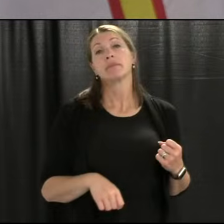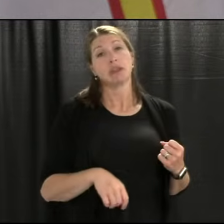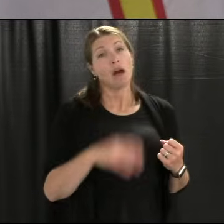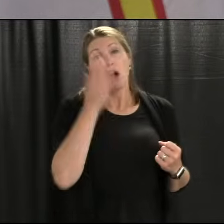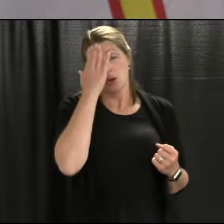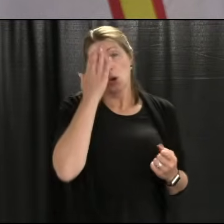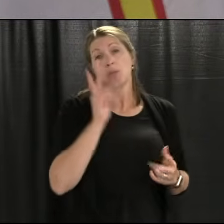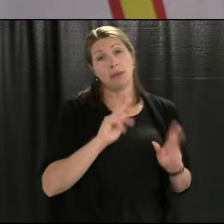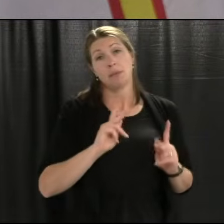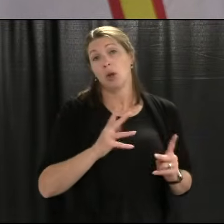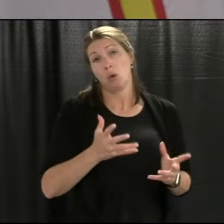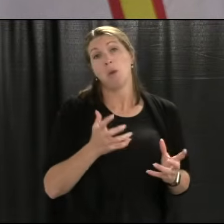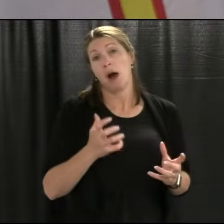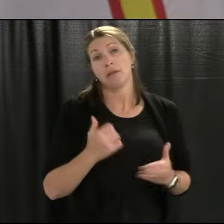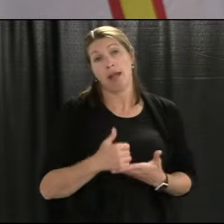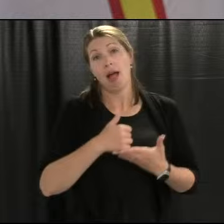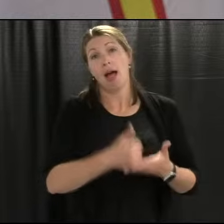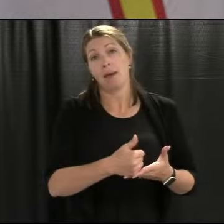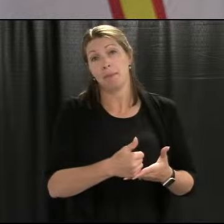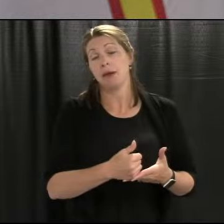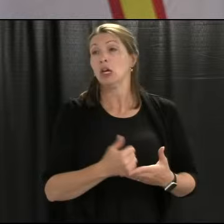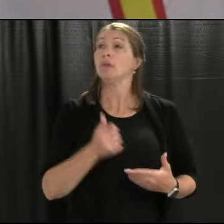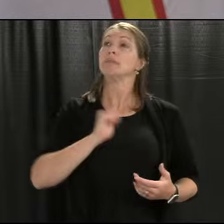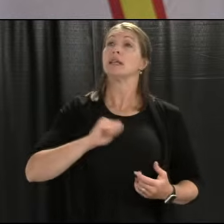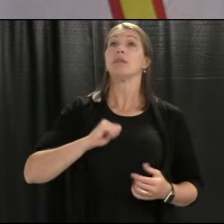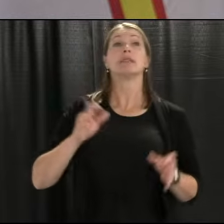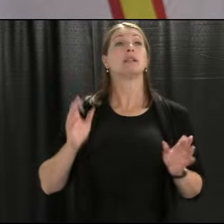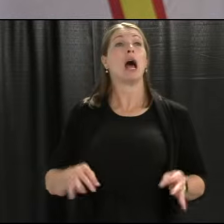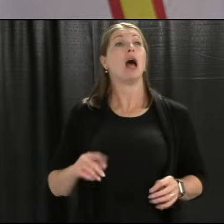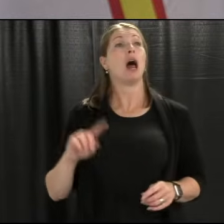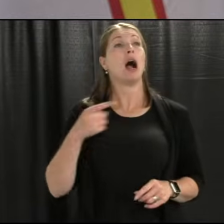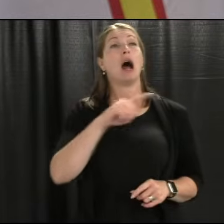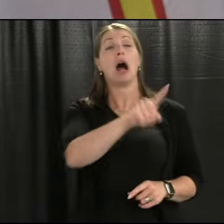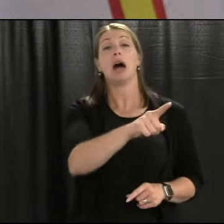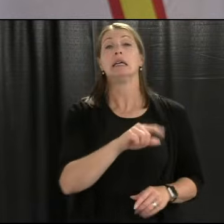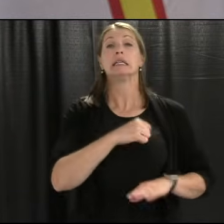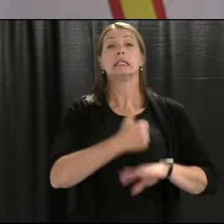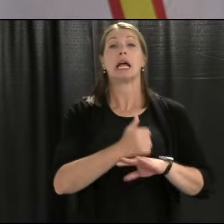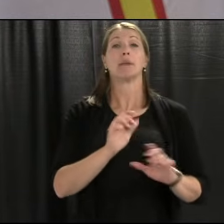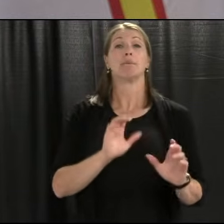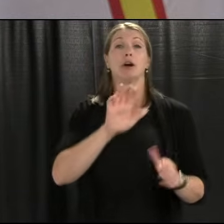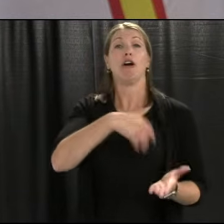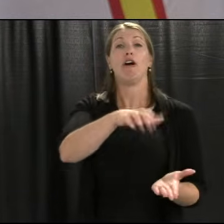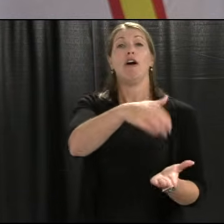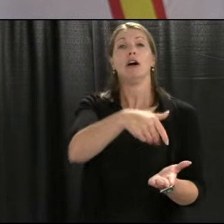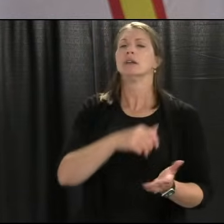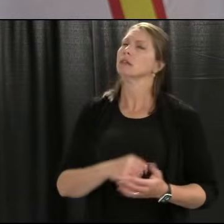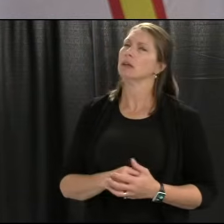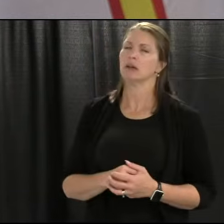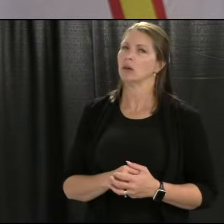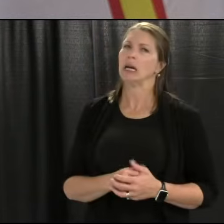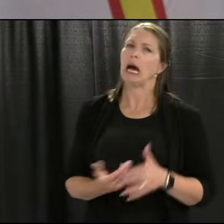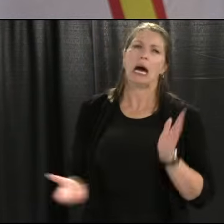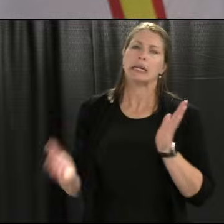past number of years. And as I said, we will get through this, and people need to be safe. Safety is a priority.